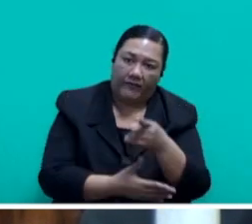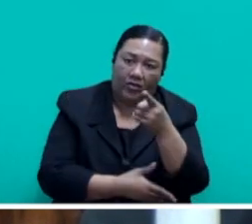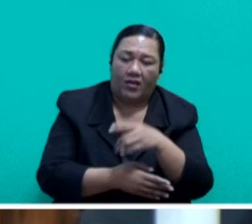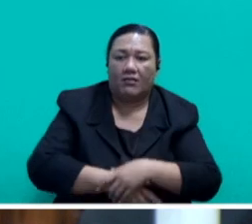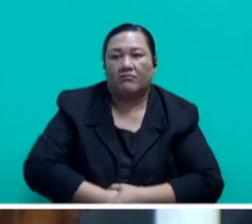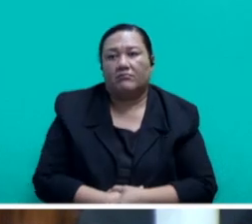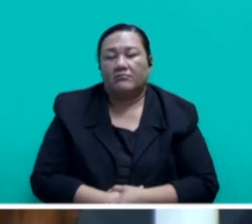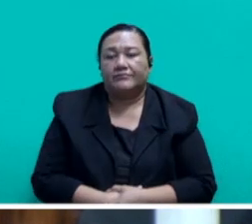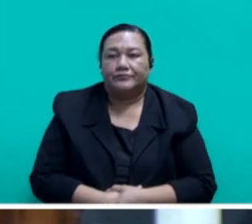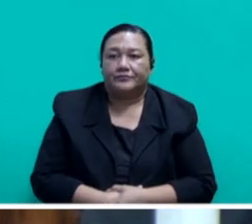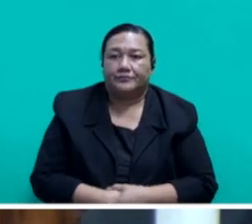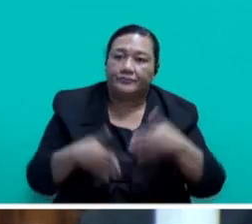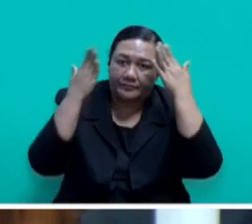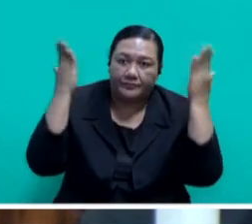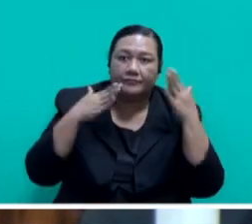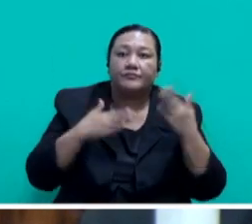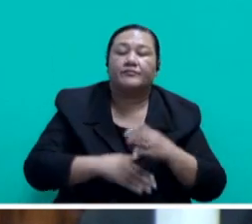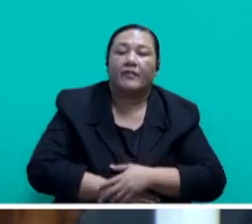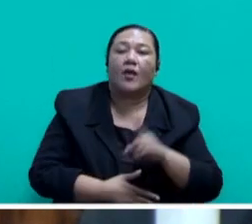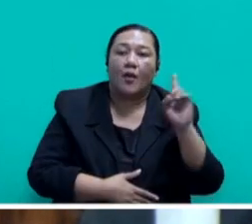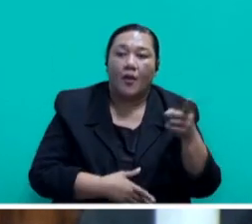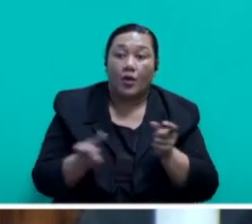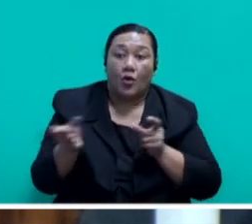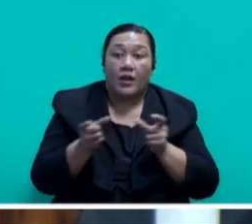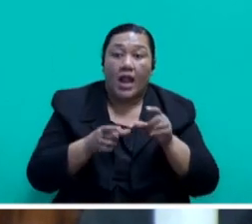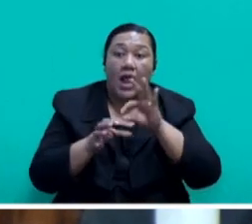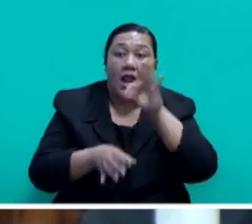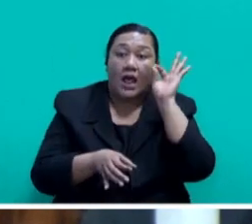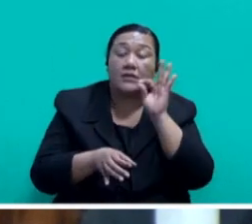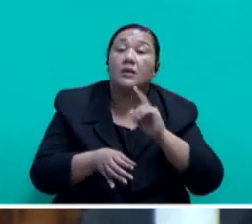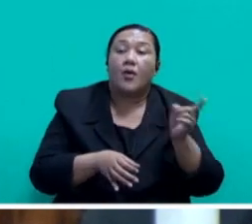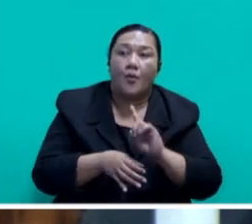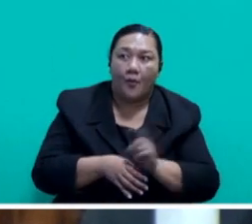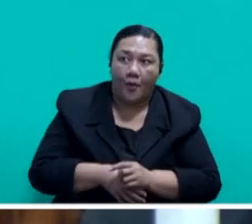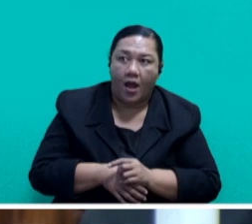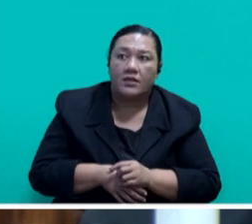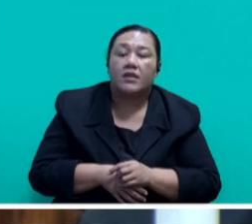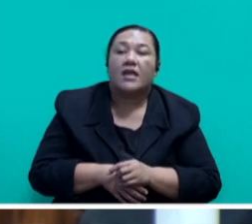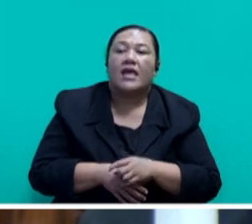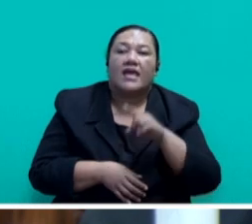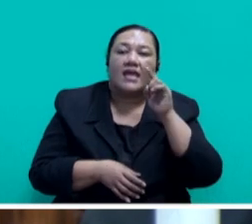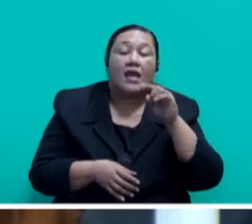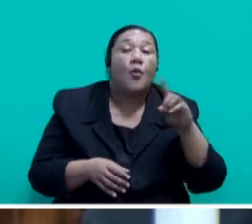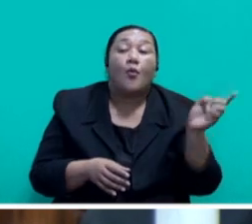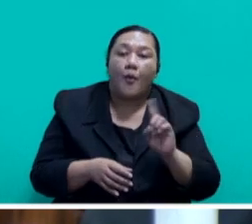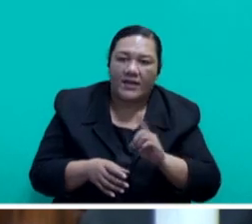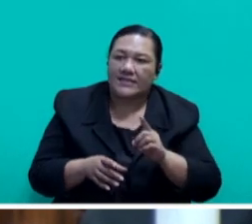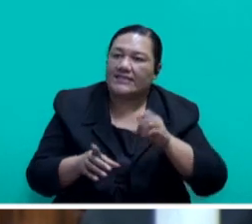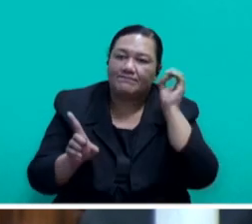Mr. Speaker, sir, conducting elections after nearly 2 decades is a formidable task.